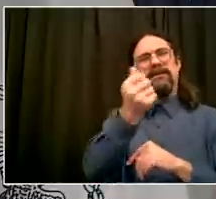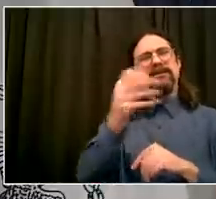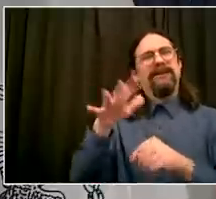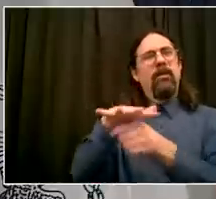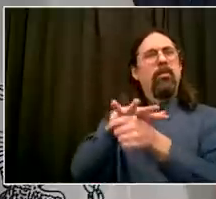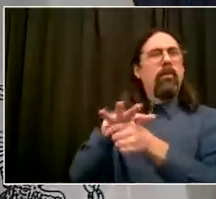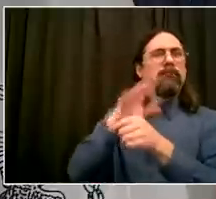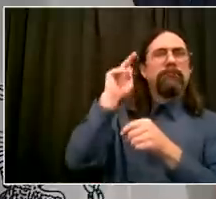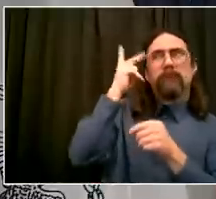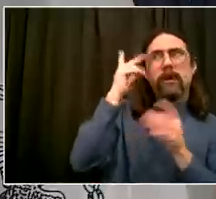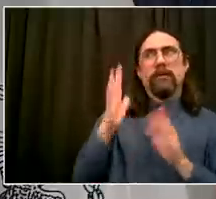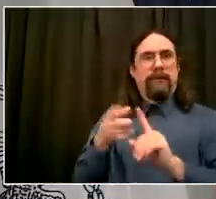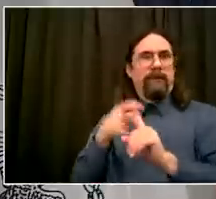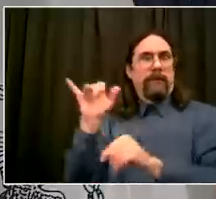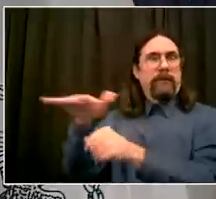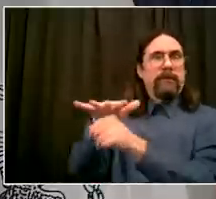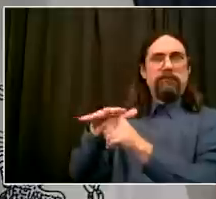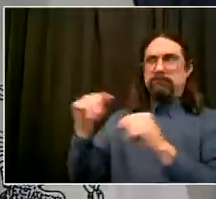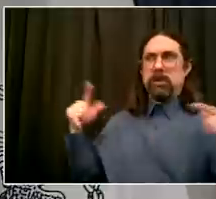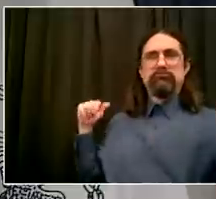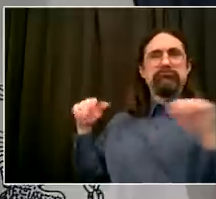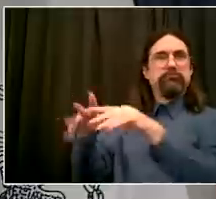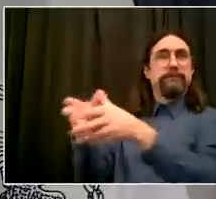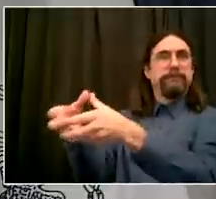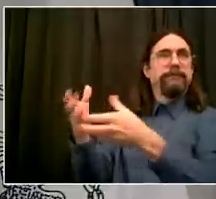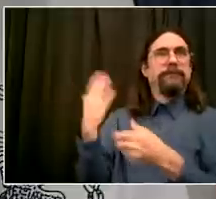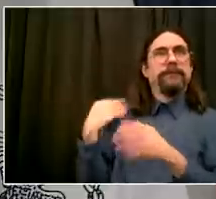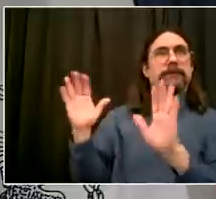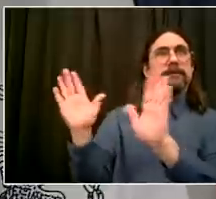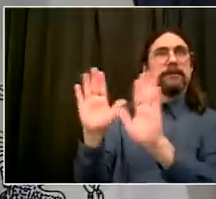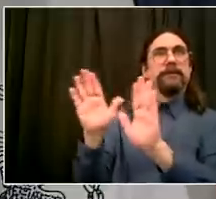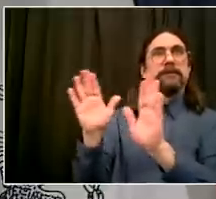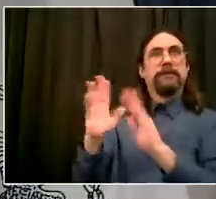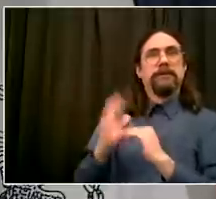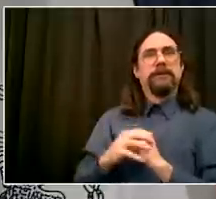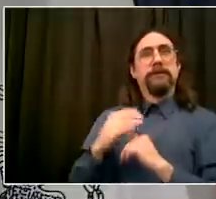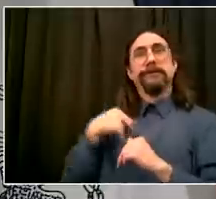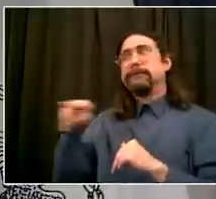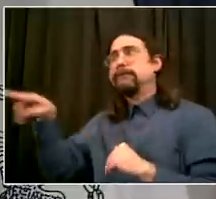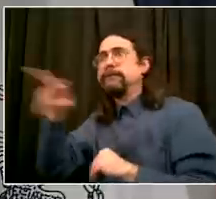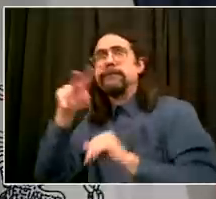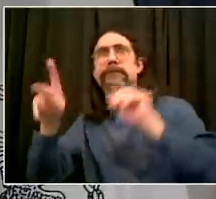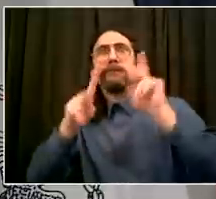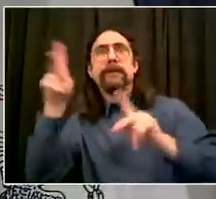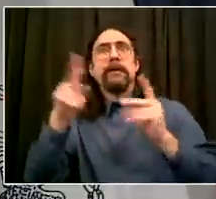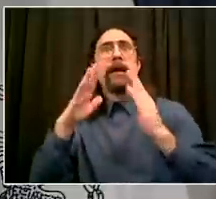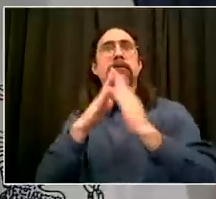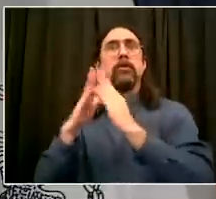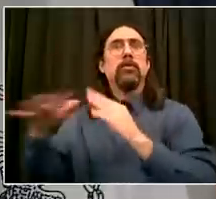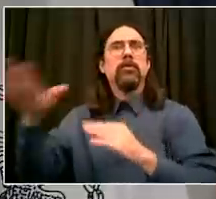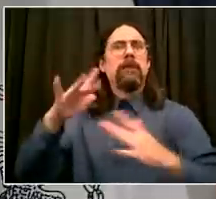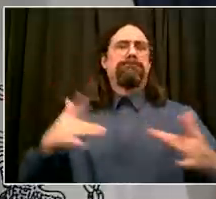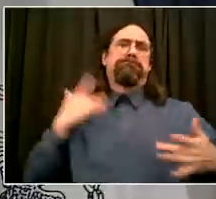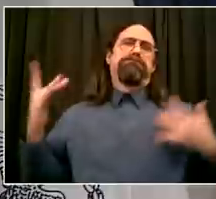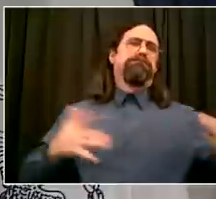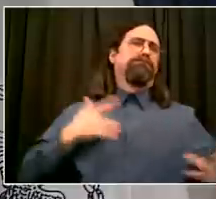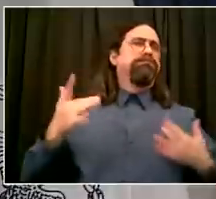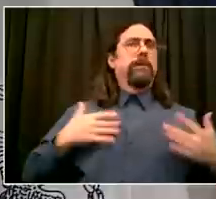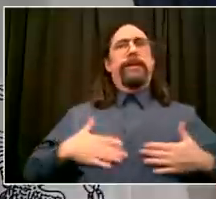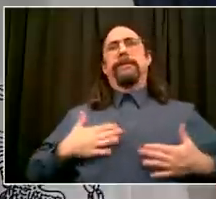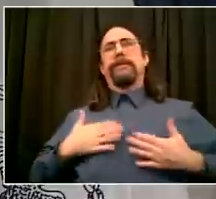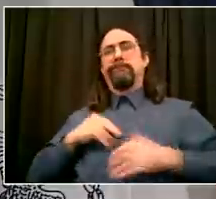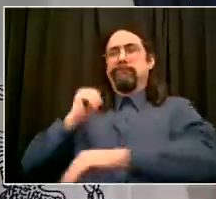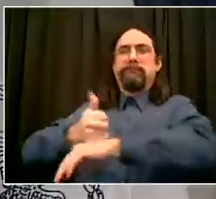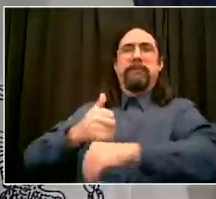that often is overlooked, and they thought it was very, very important that there was a site there to serve the